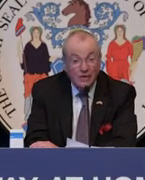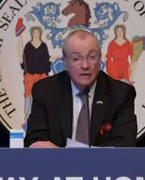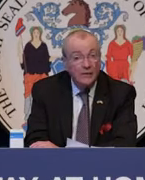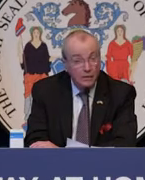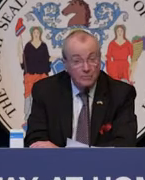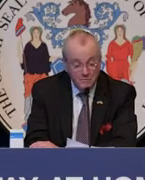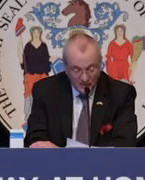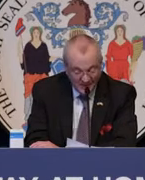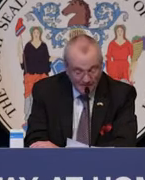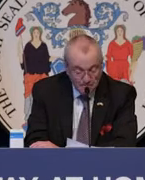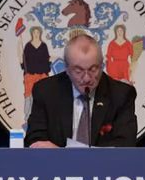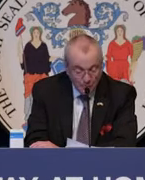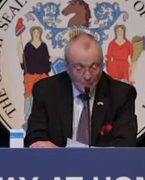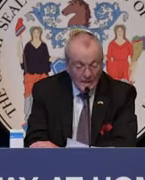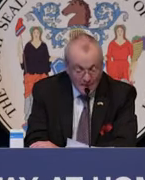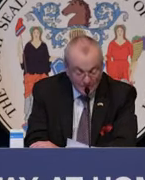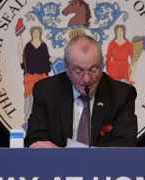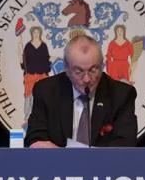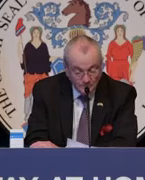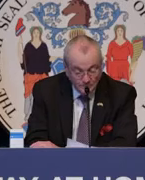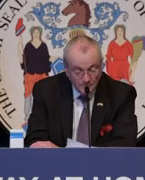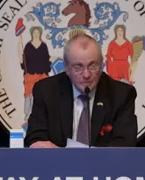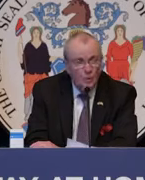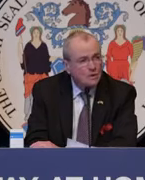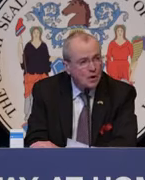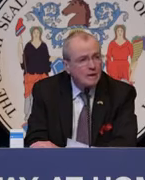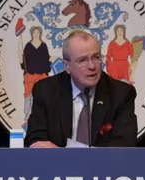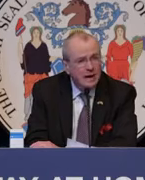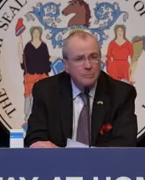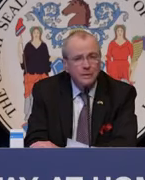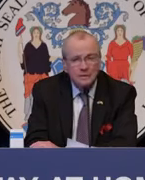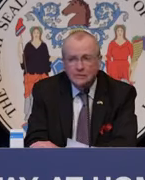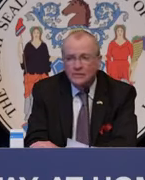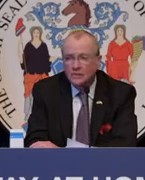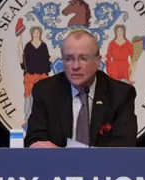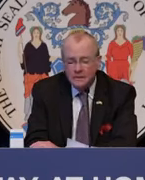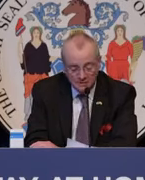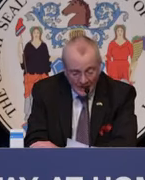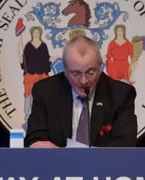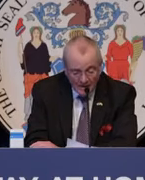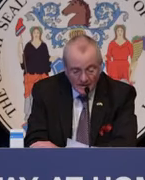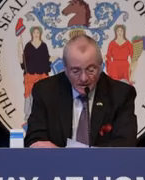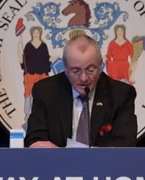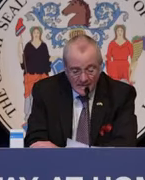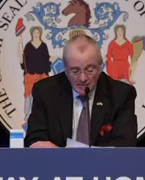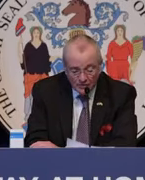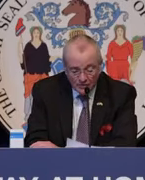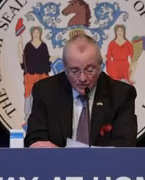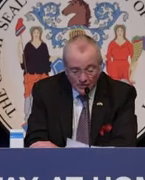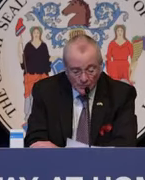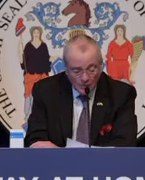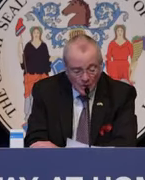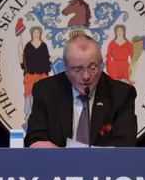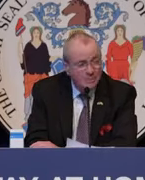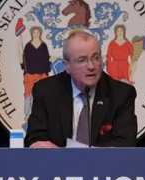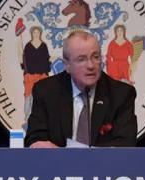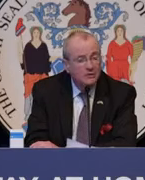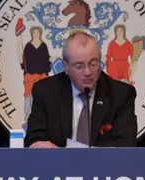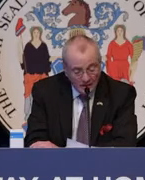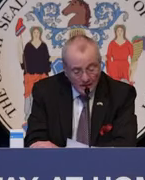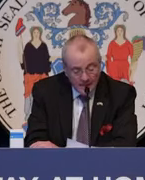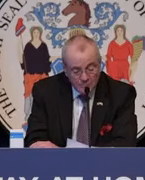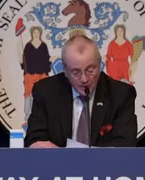services that our people rely upon. We're talking about police, fire and EMS services. We're talking